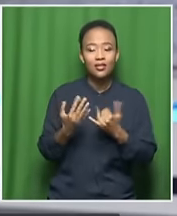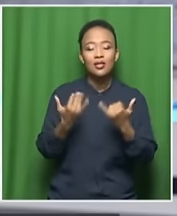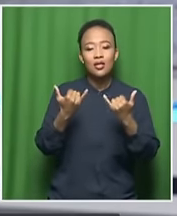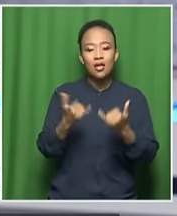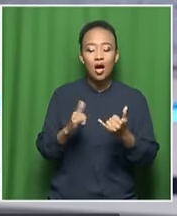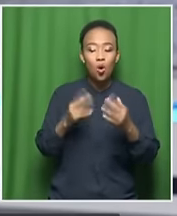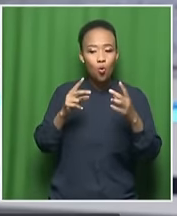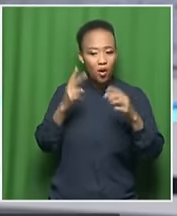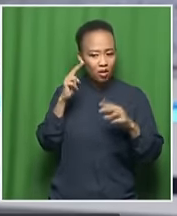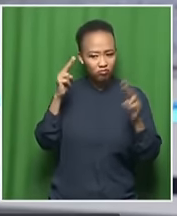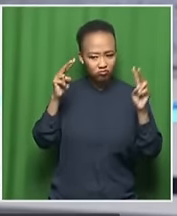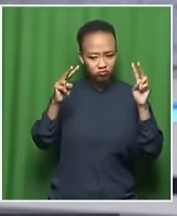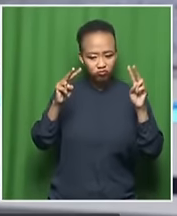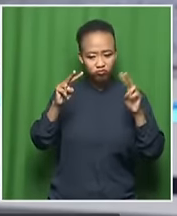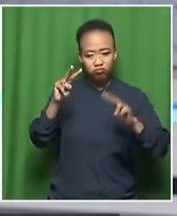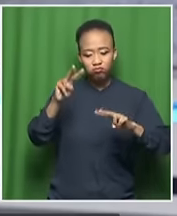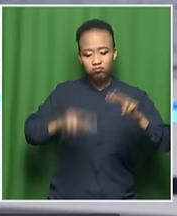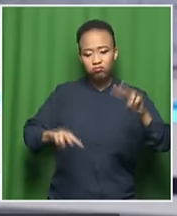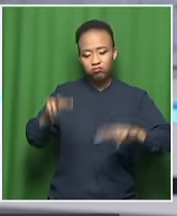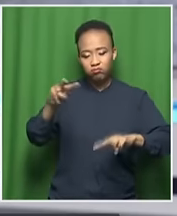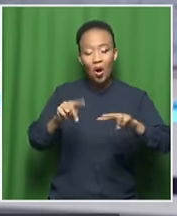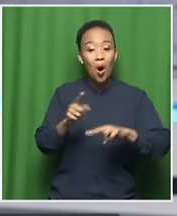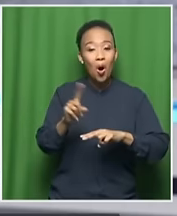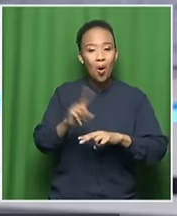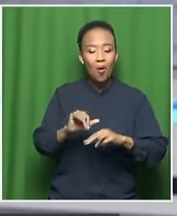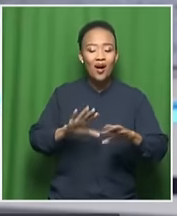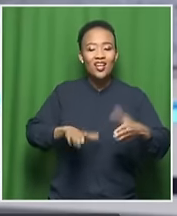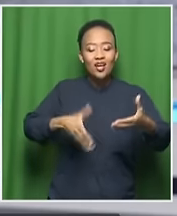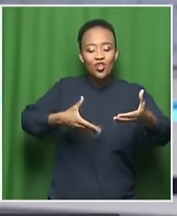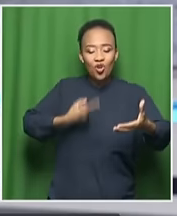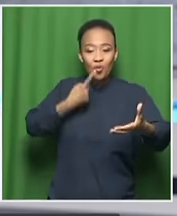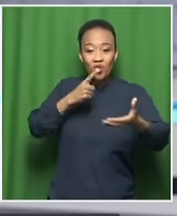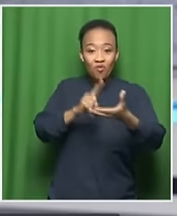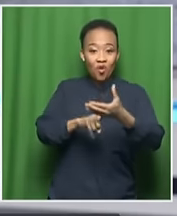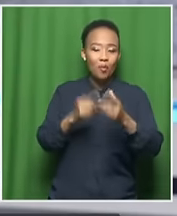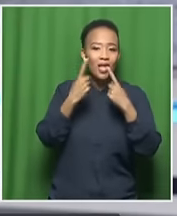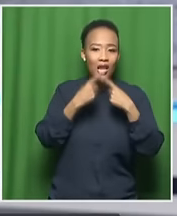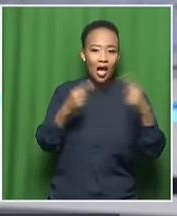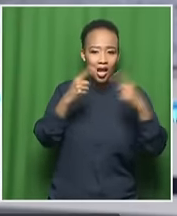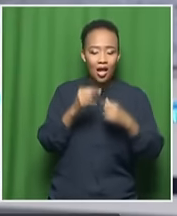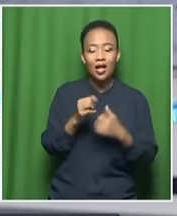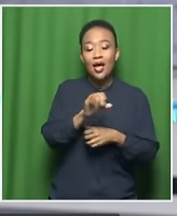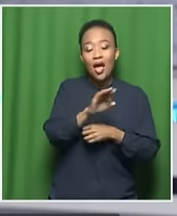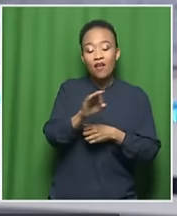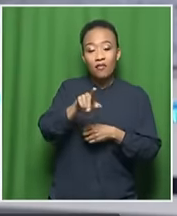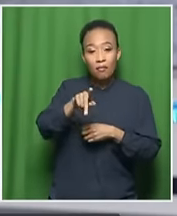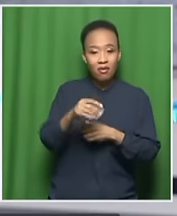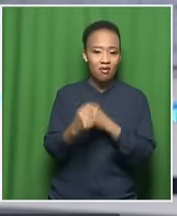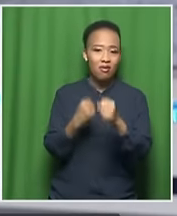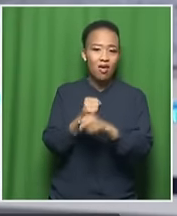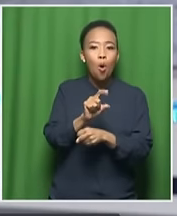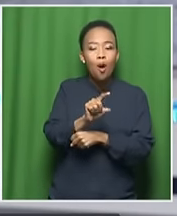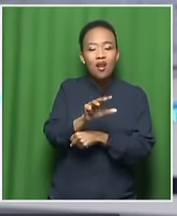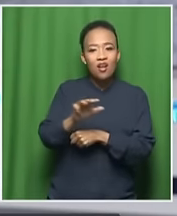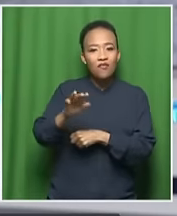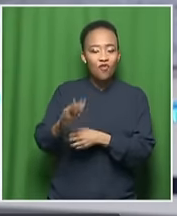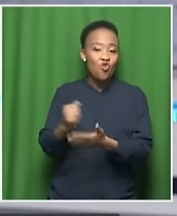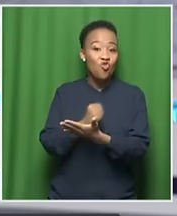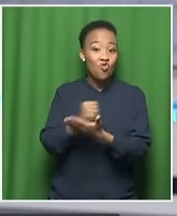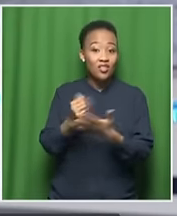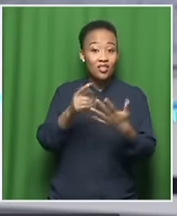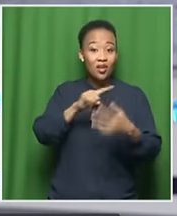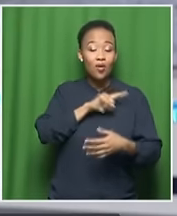manifestos and unpacking them. Now, the Freedom Front Plus was registered in March 1994, just in time to contest South